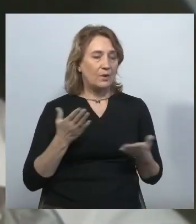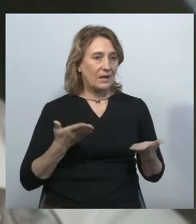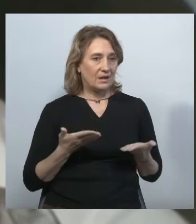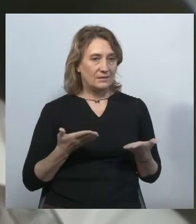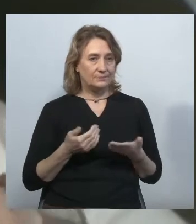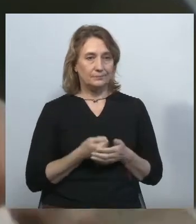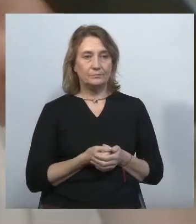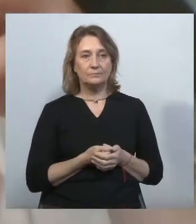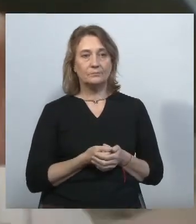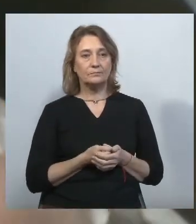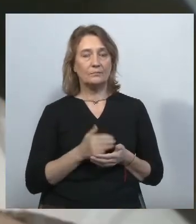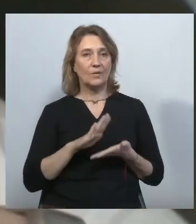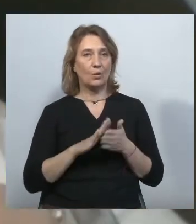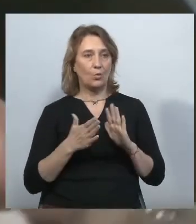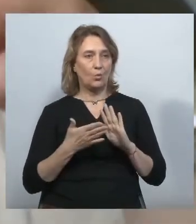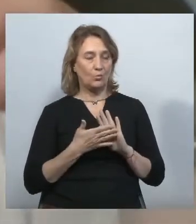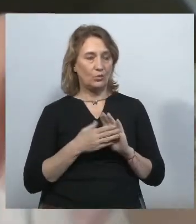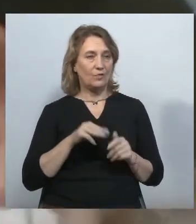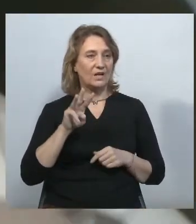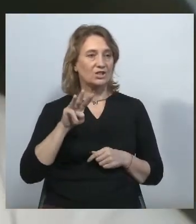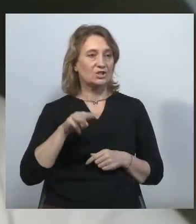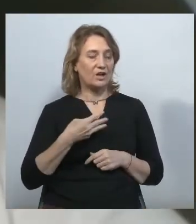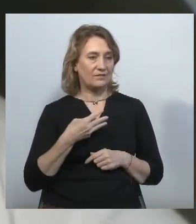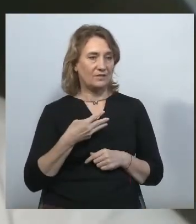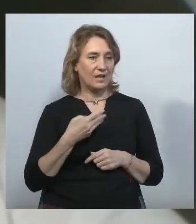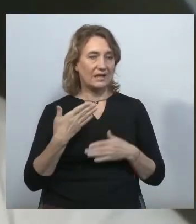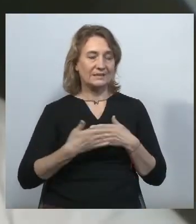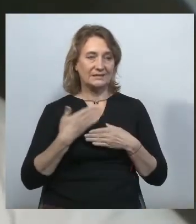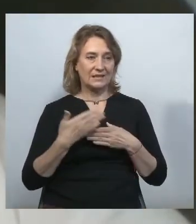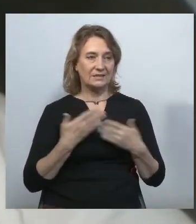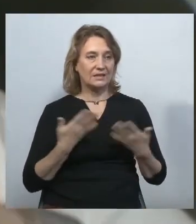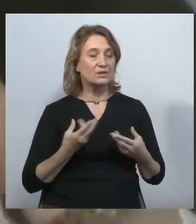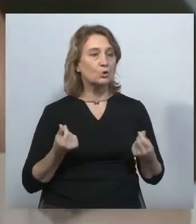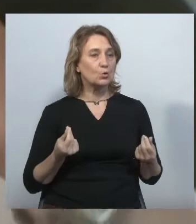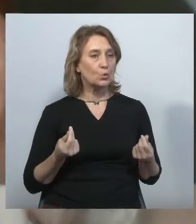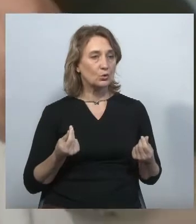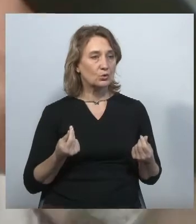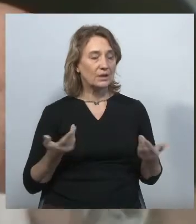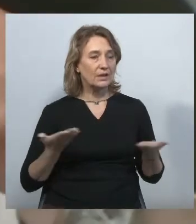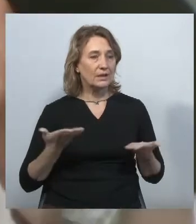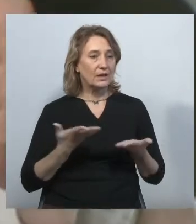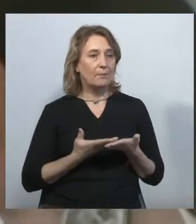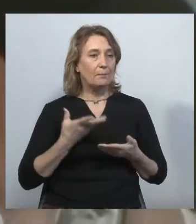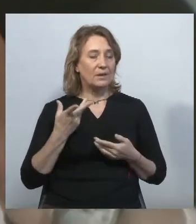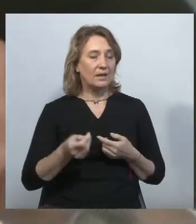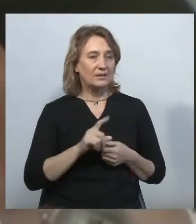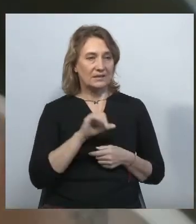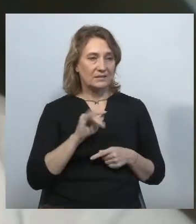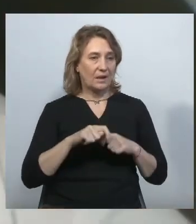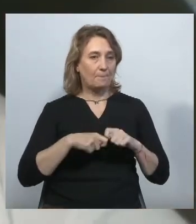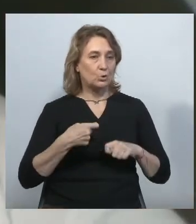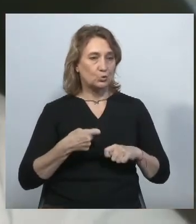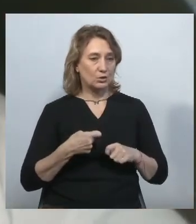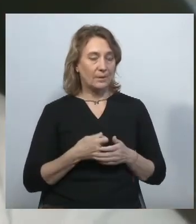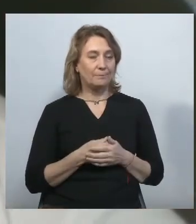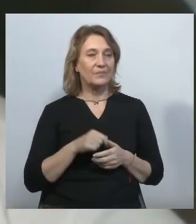It shall be so-called sanctions, a fee they need to pay if they